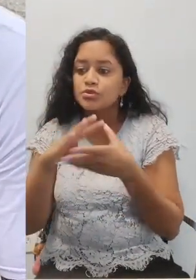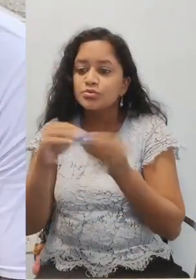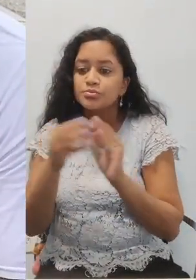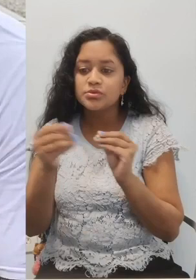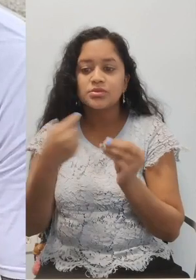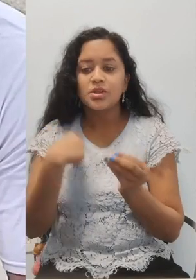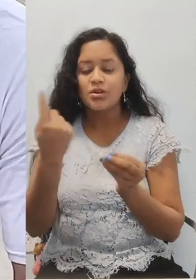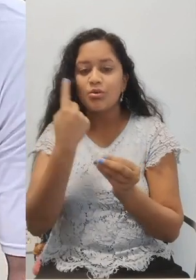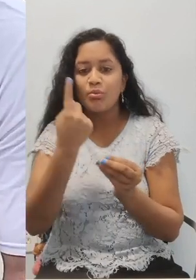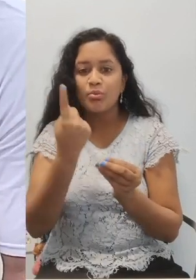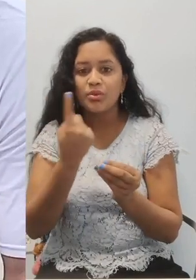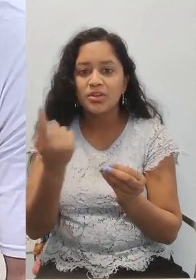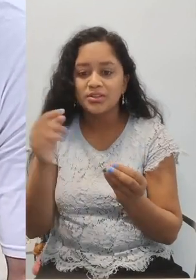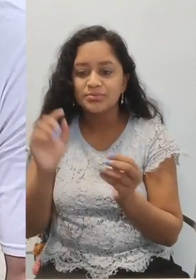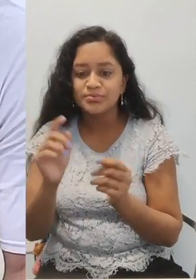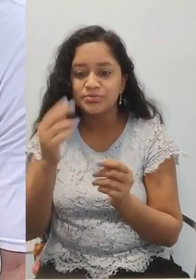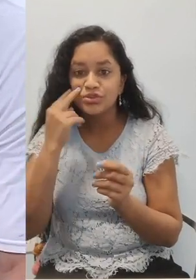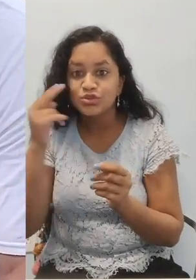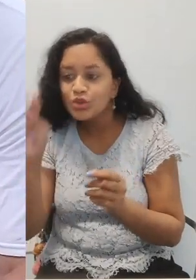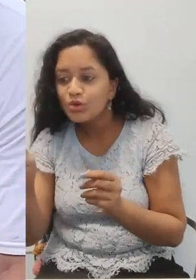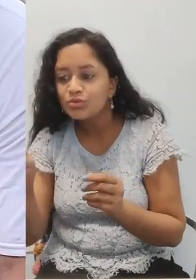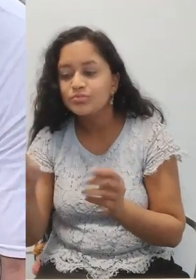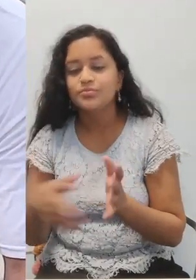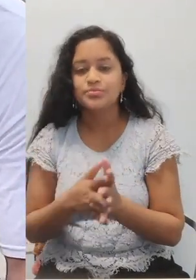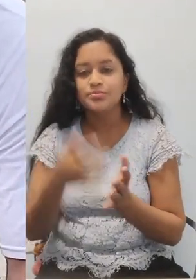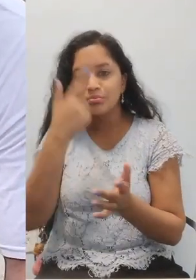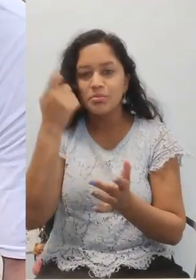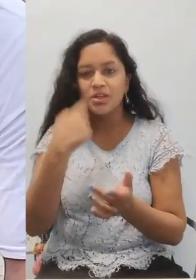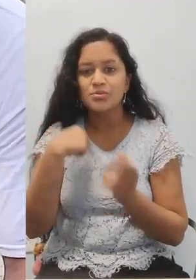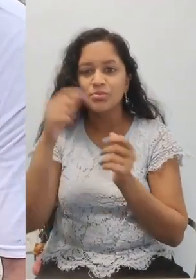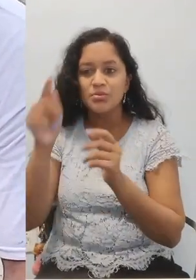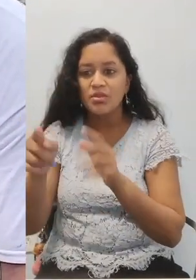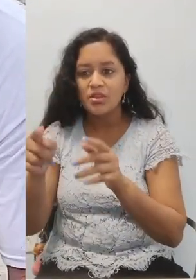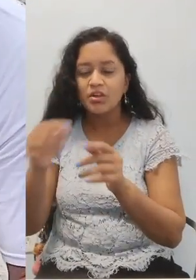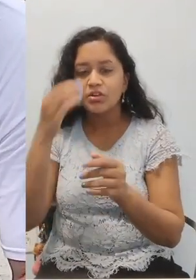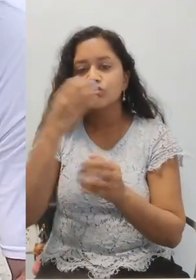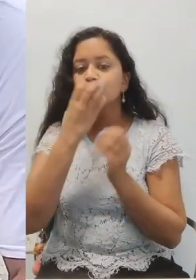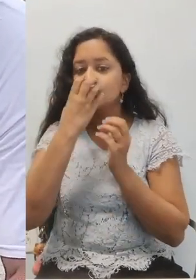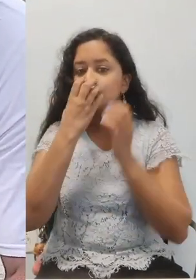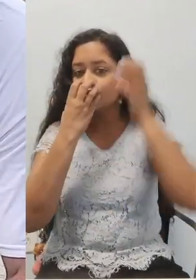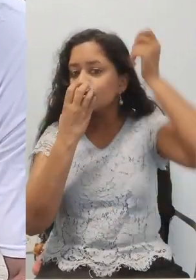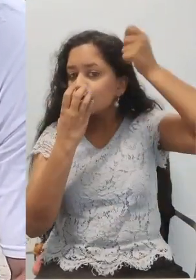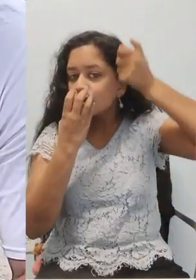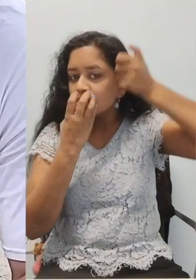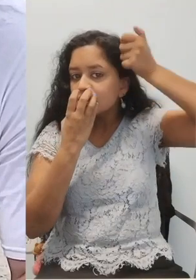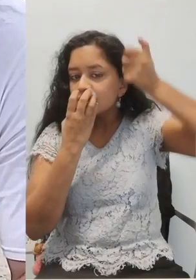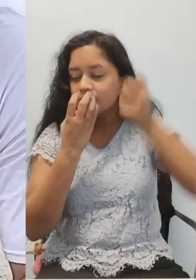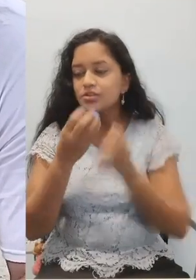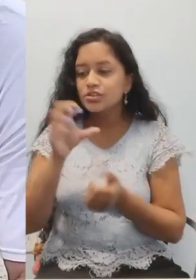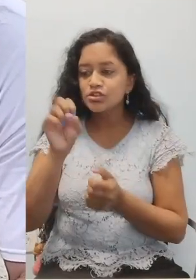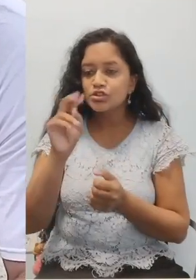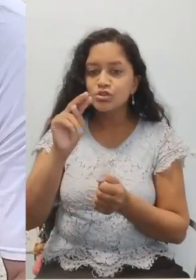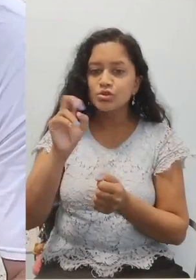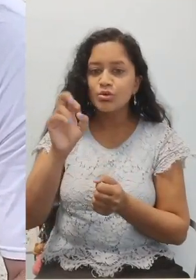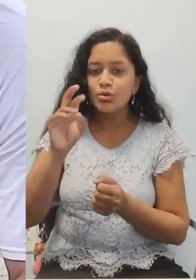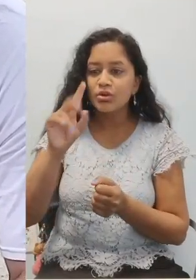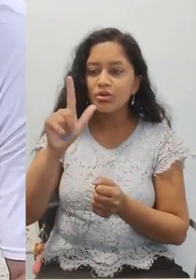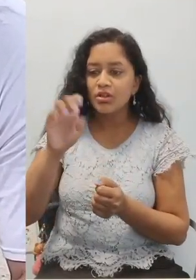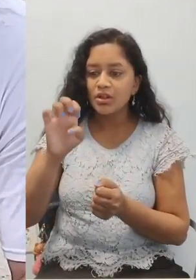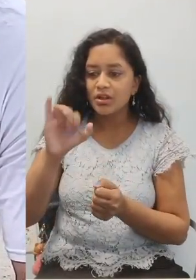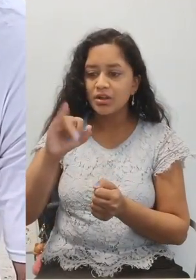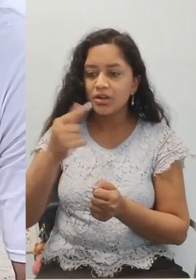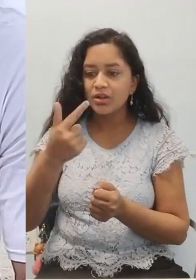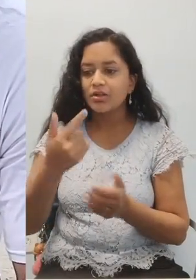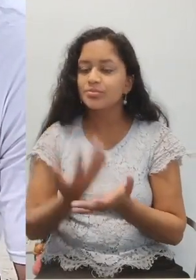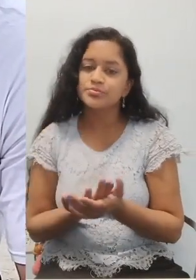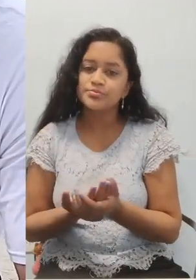You know, we've accidentally caught shark at 60 Mile Bank or the Fad, and we always try to give